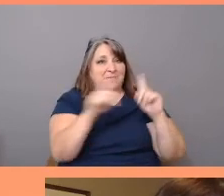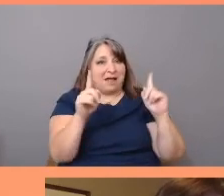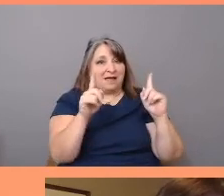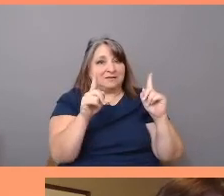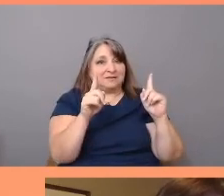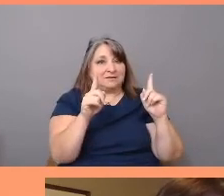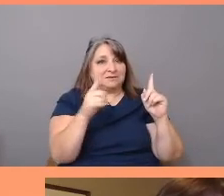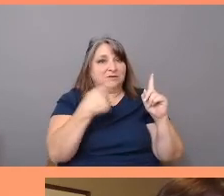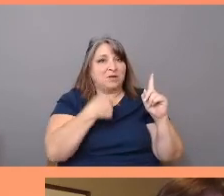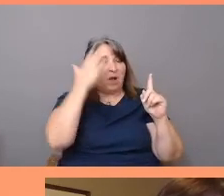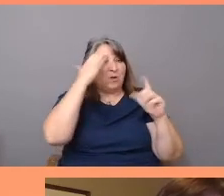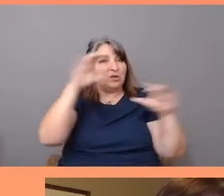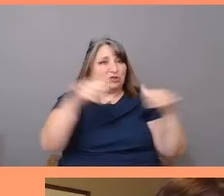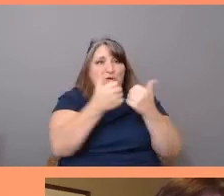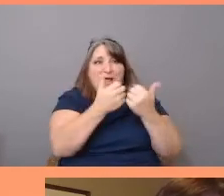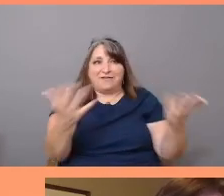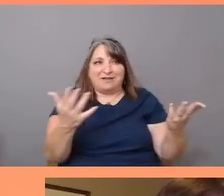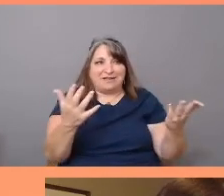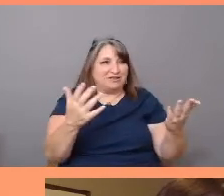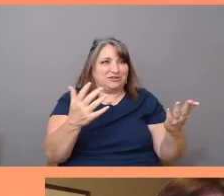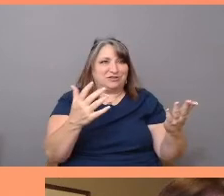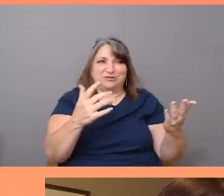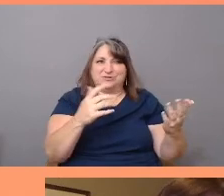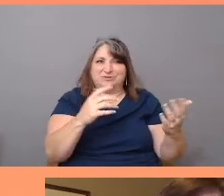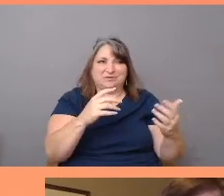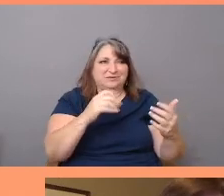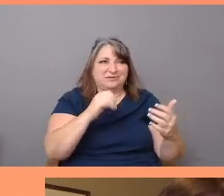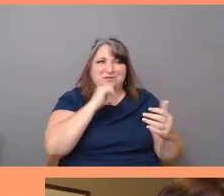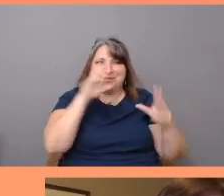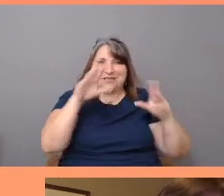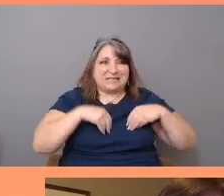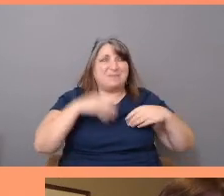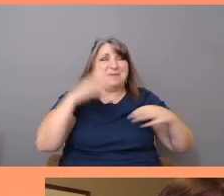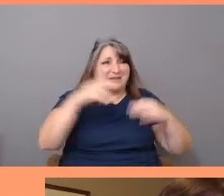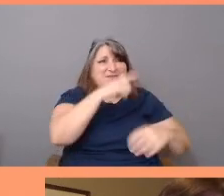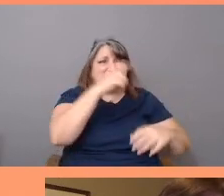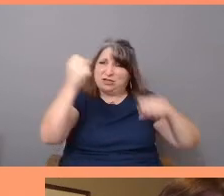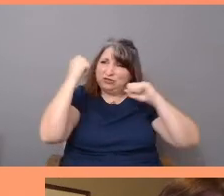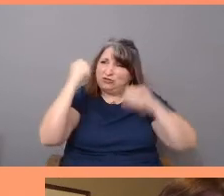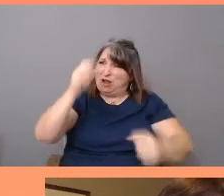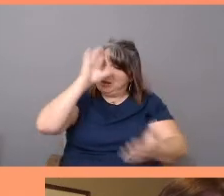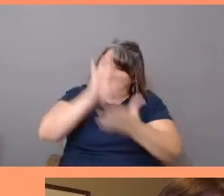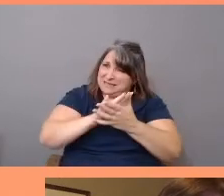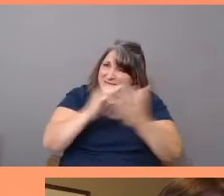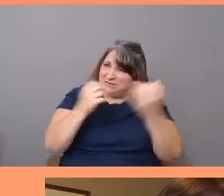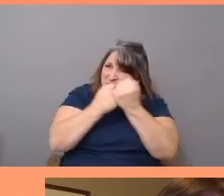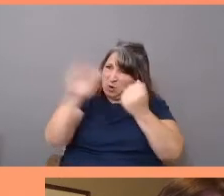try to negotiate that away. If they really believe in your film, if they